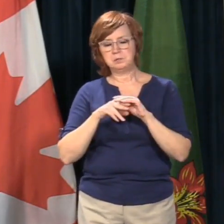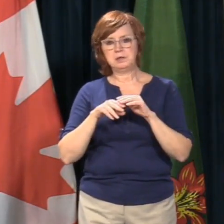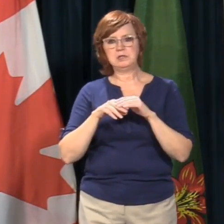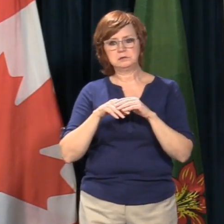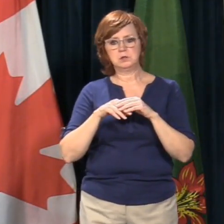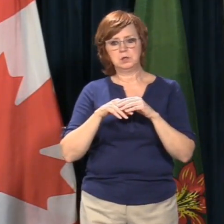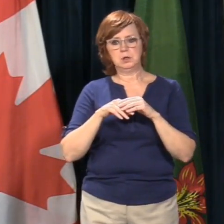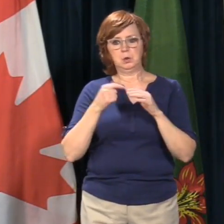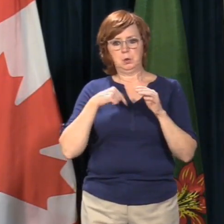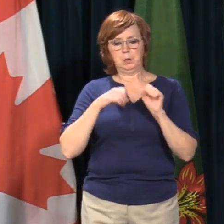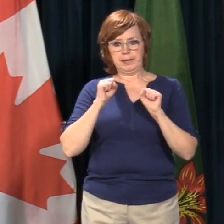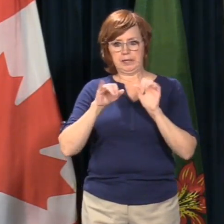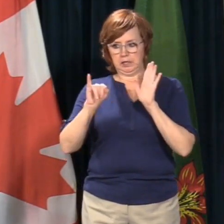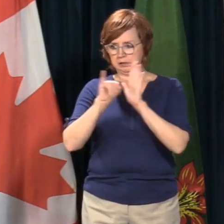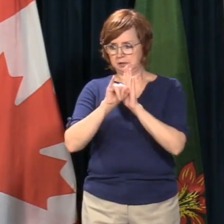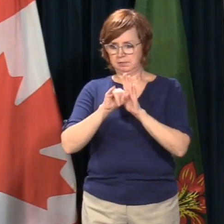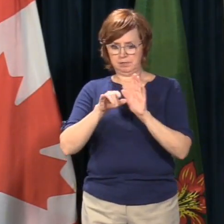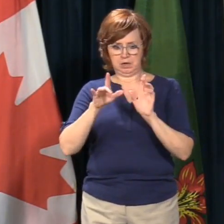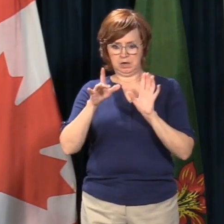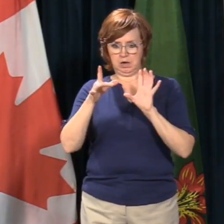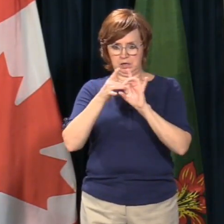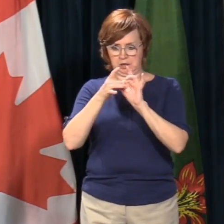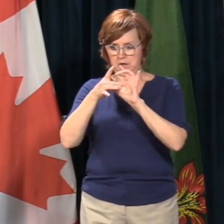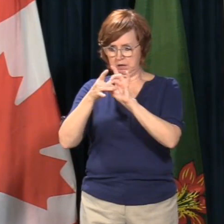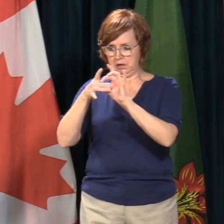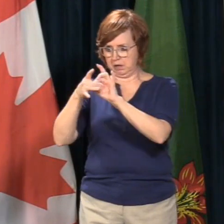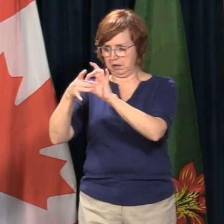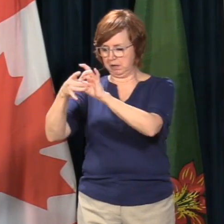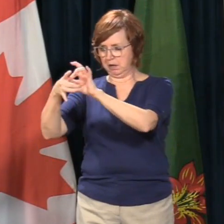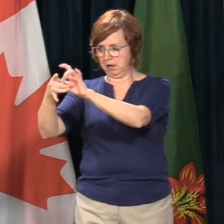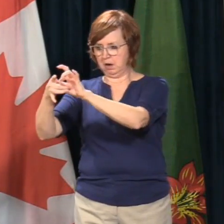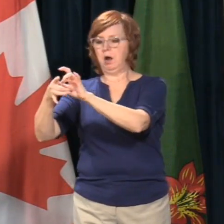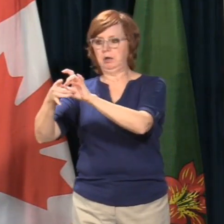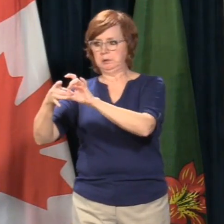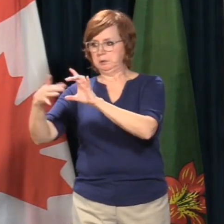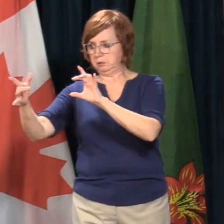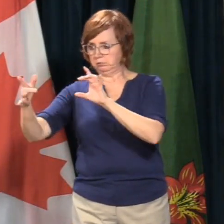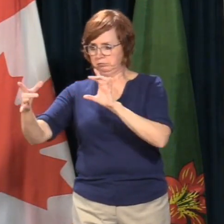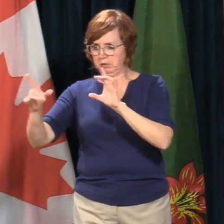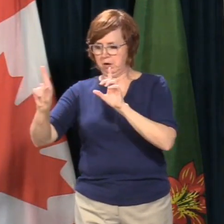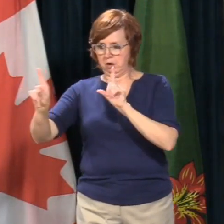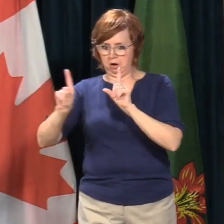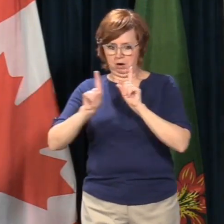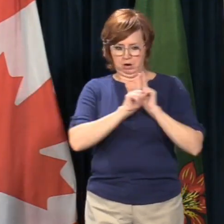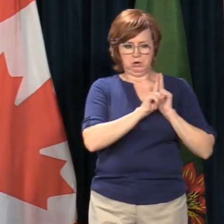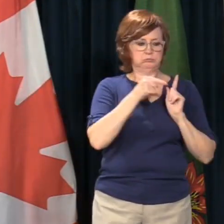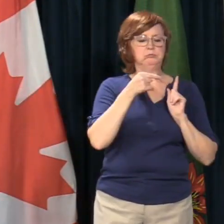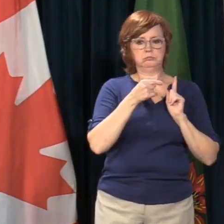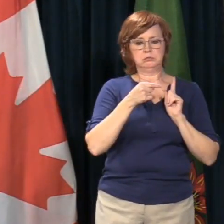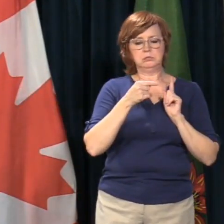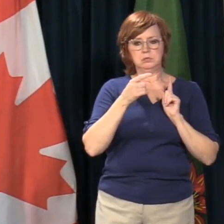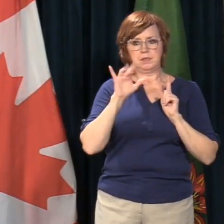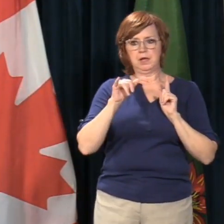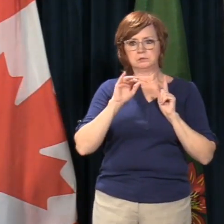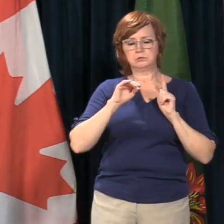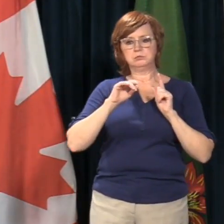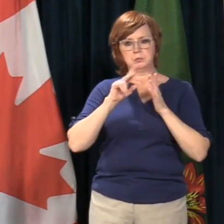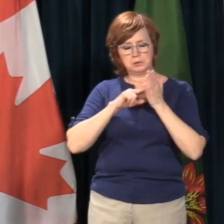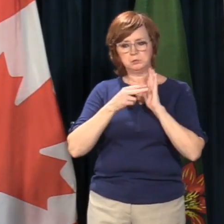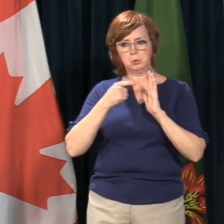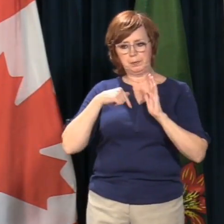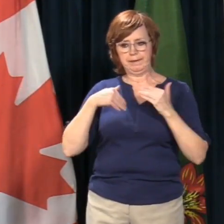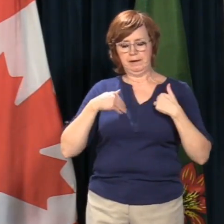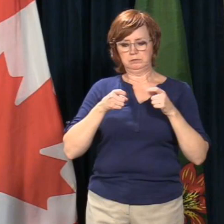cases, and we trace the source. So what is important for us and kind of relieving is to know the